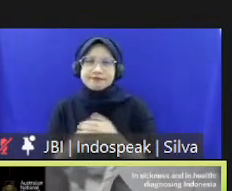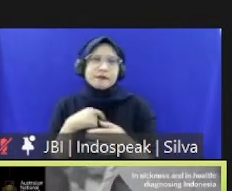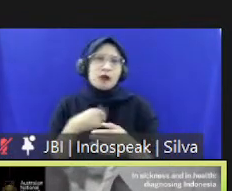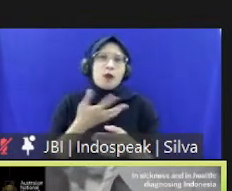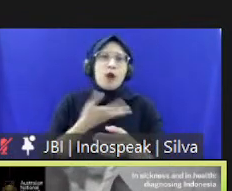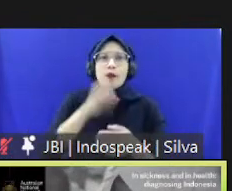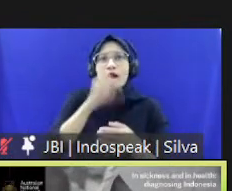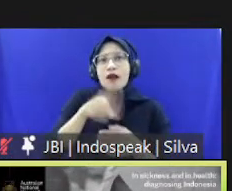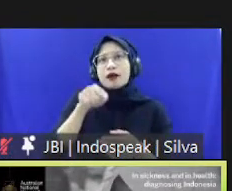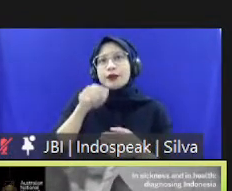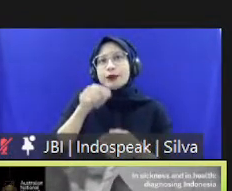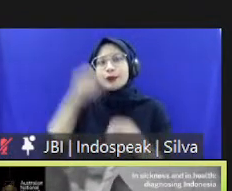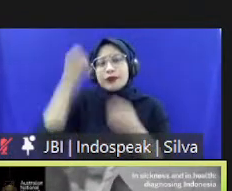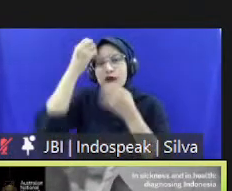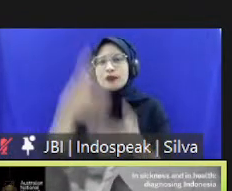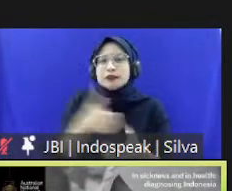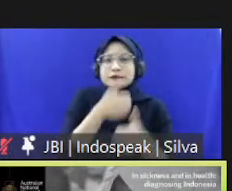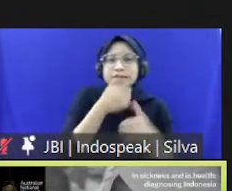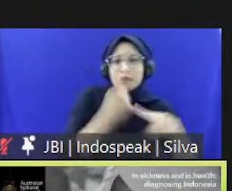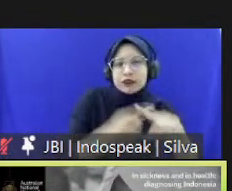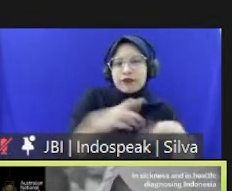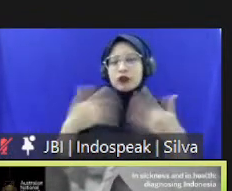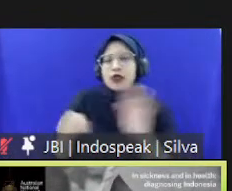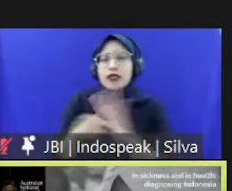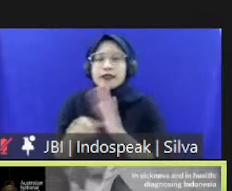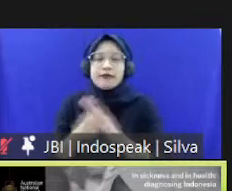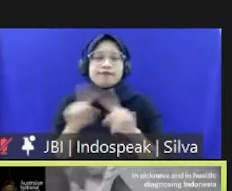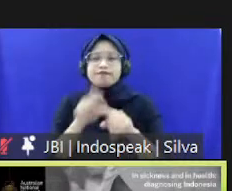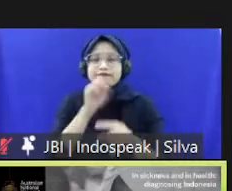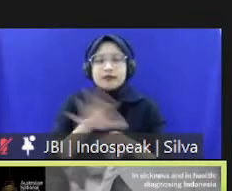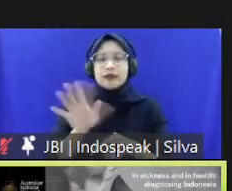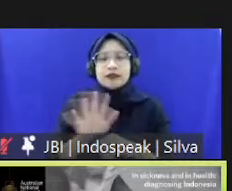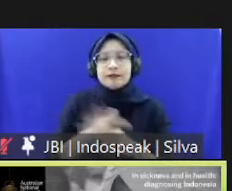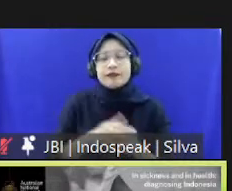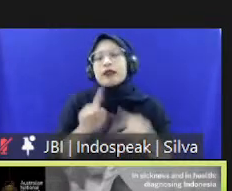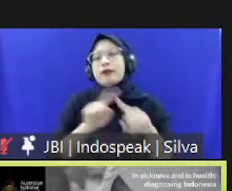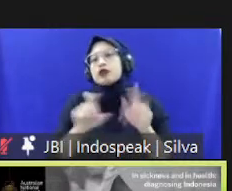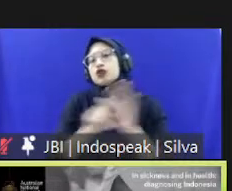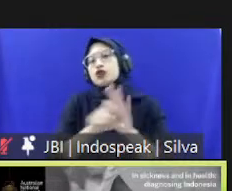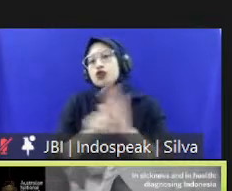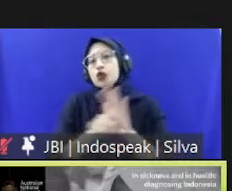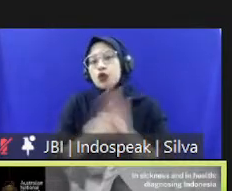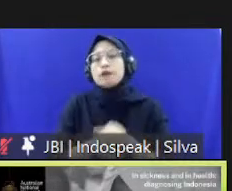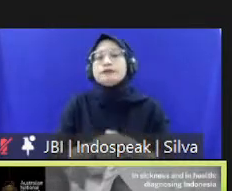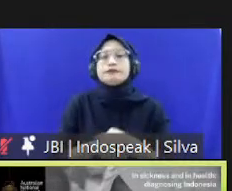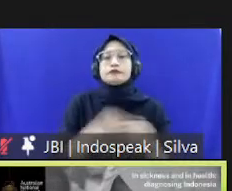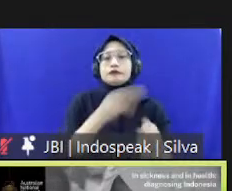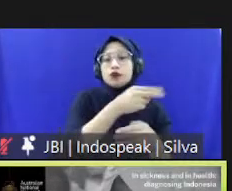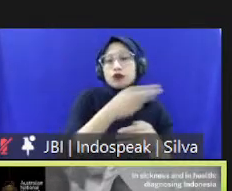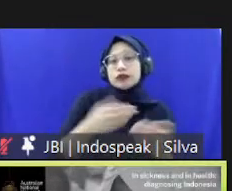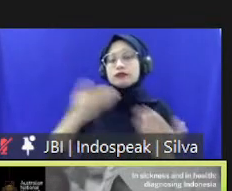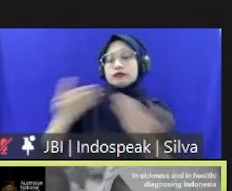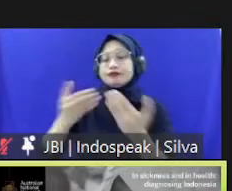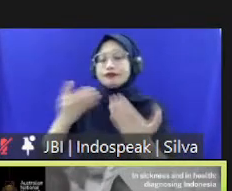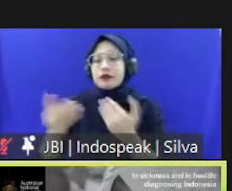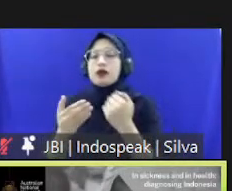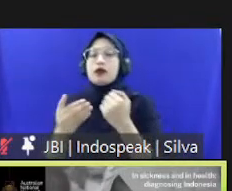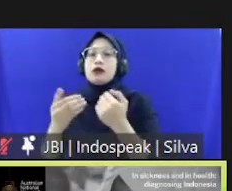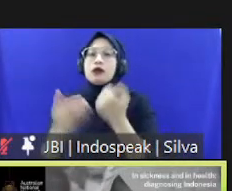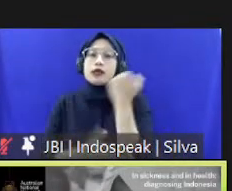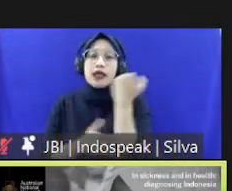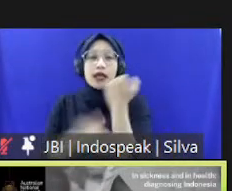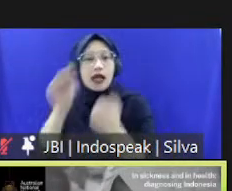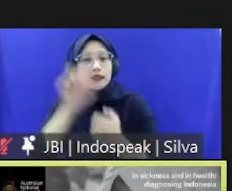but we are still quite hot one. Say, for example, as compared with some Asian countries and also other countries, we are kind of like